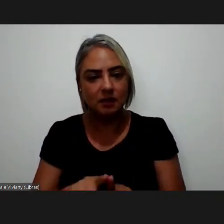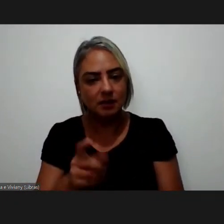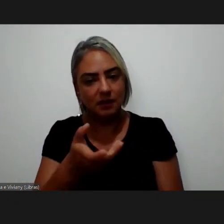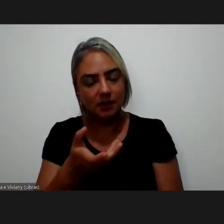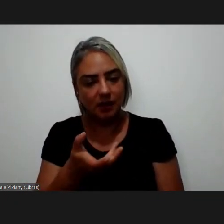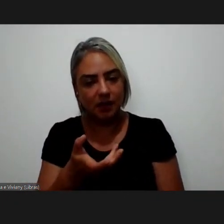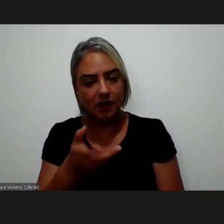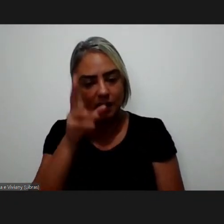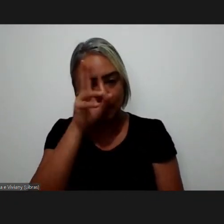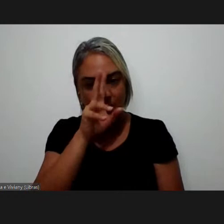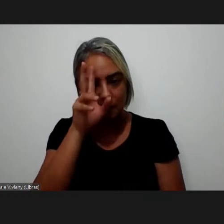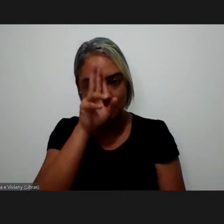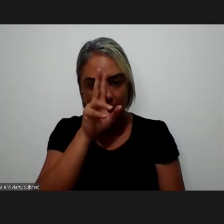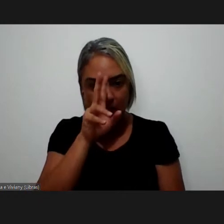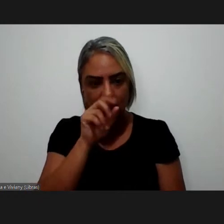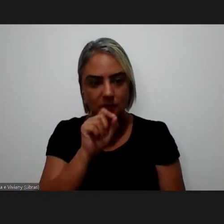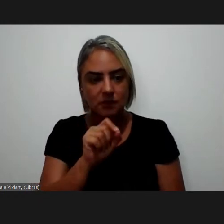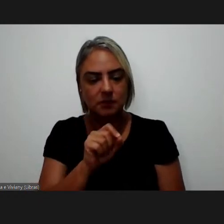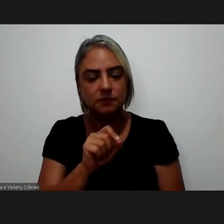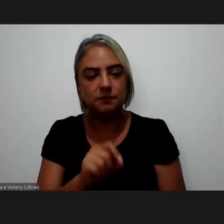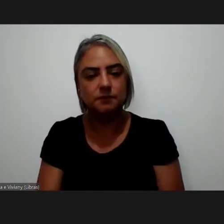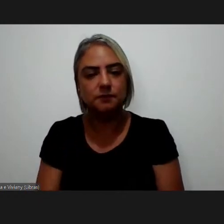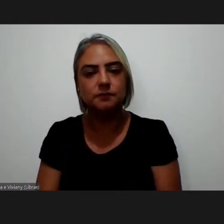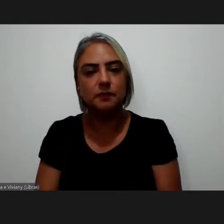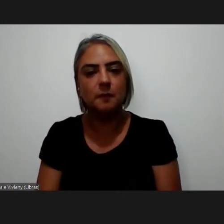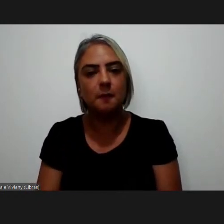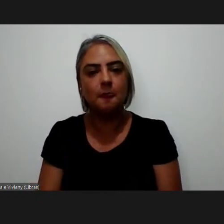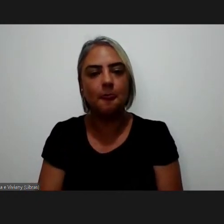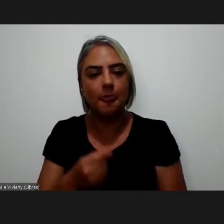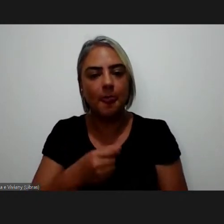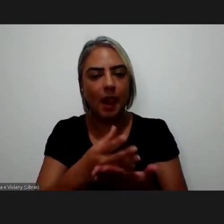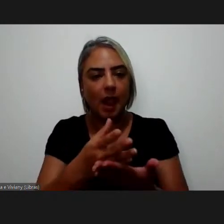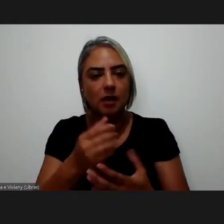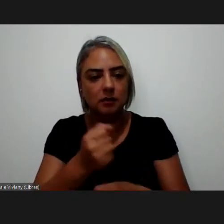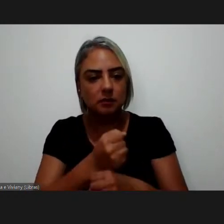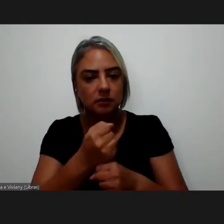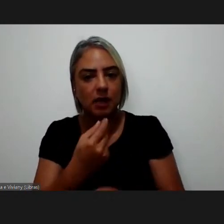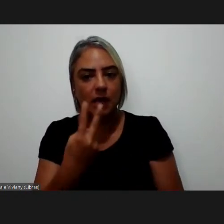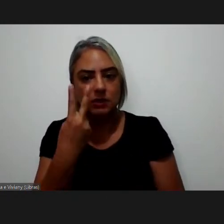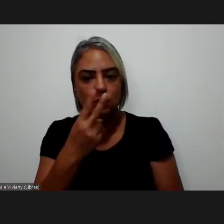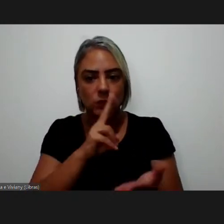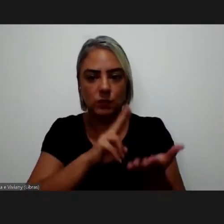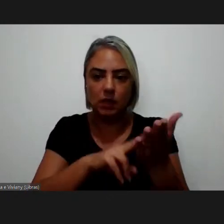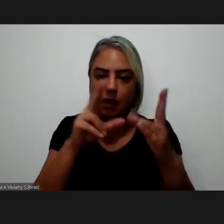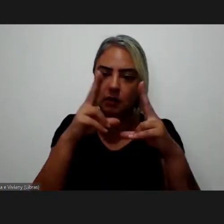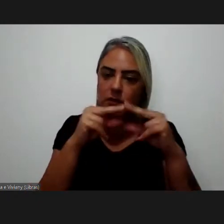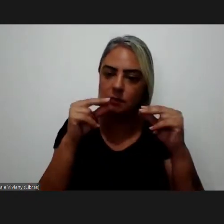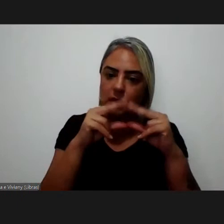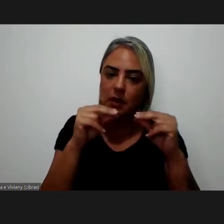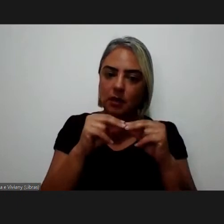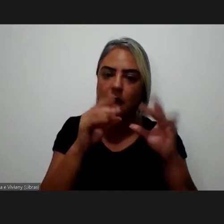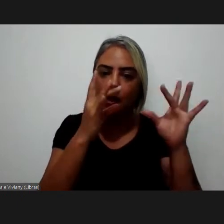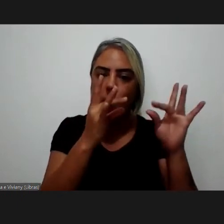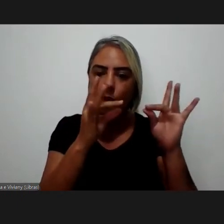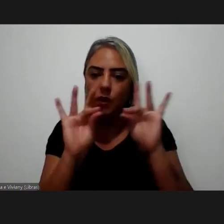participations. And we would also like to remember you to contribute for the construction of the second letter from